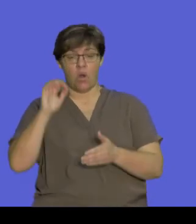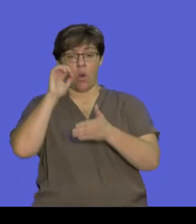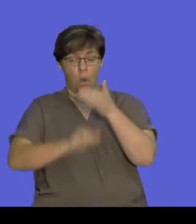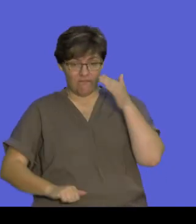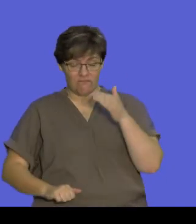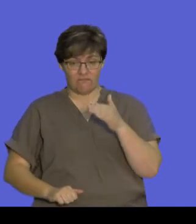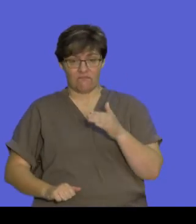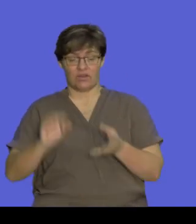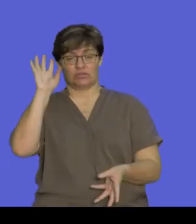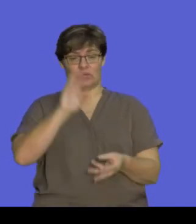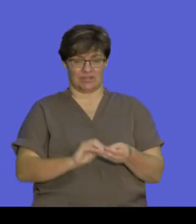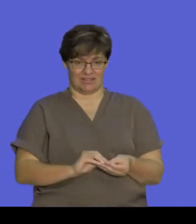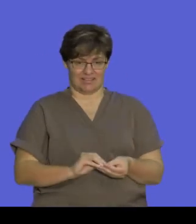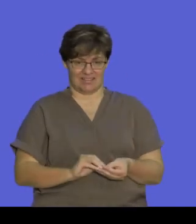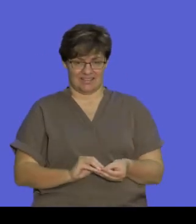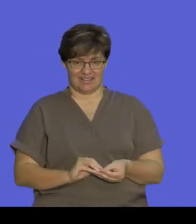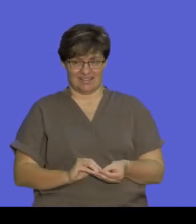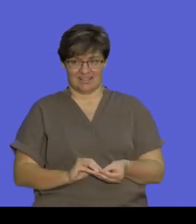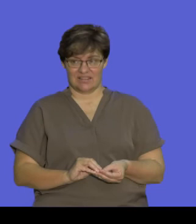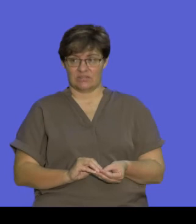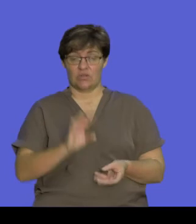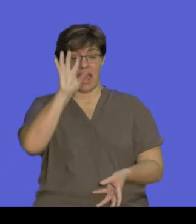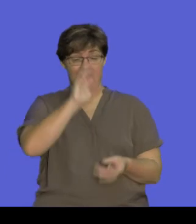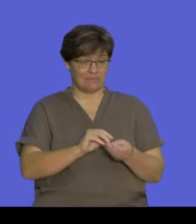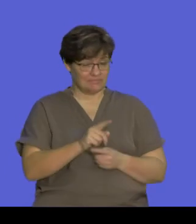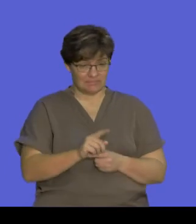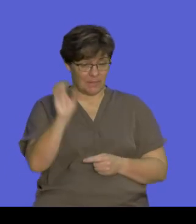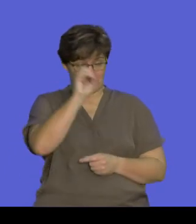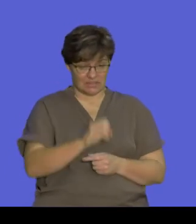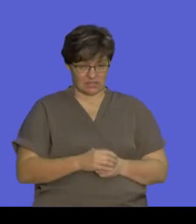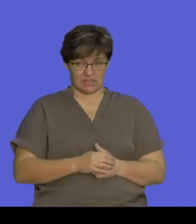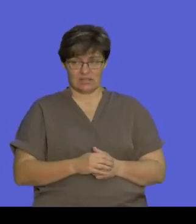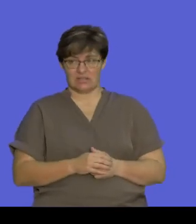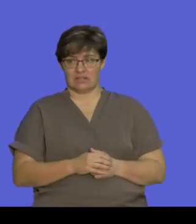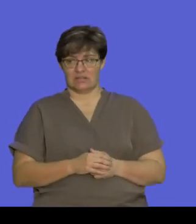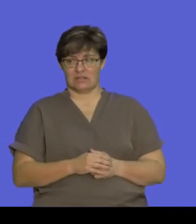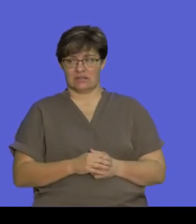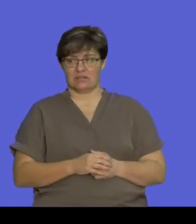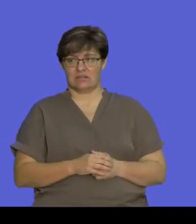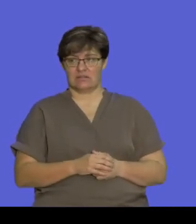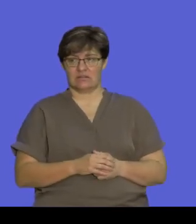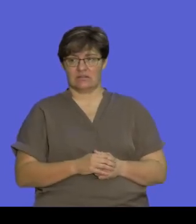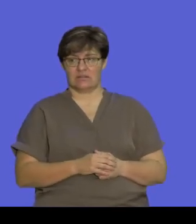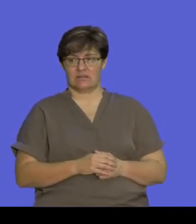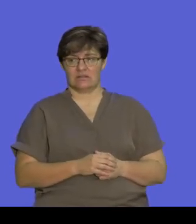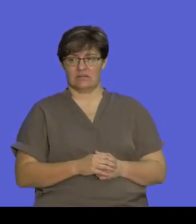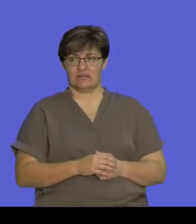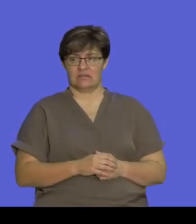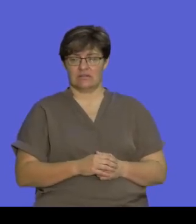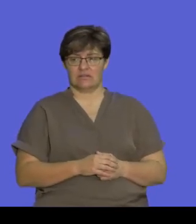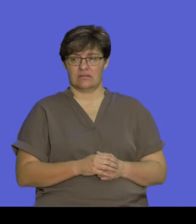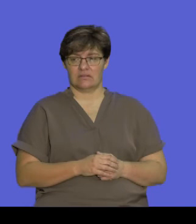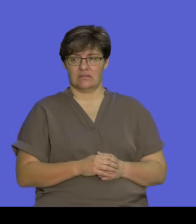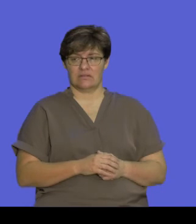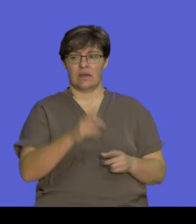total will give me, so when I add all of these percentages, let's do it this way. If I say this one plus this one plus this